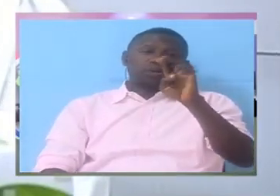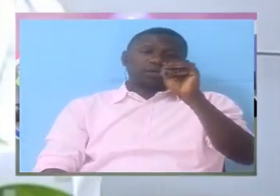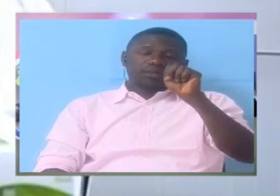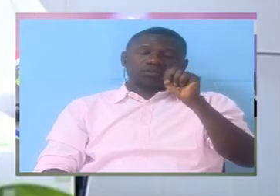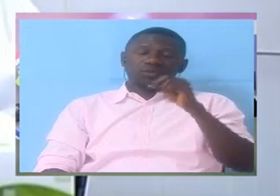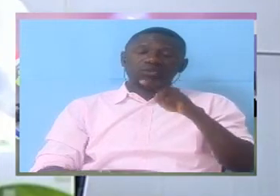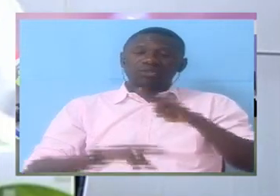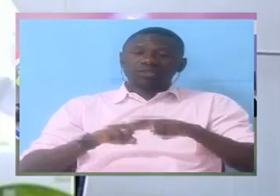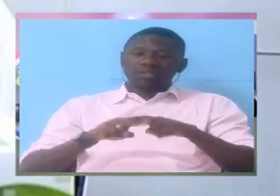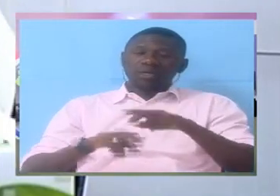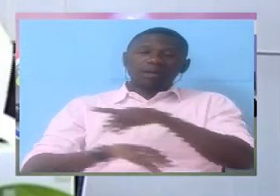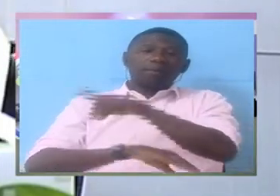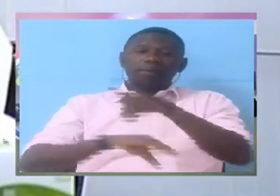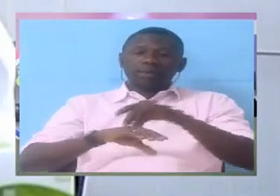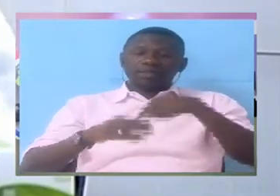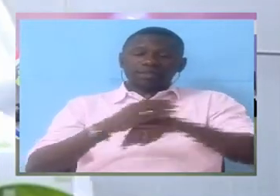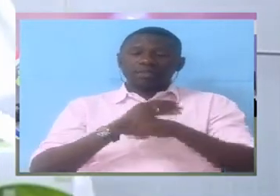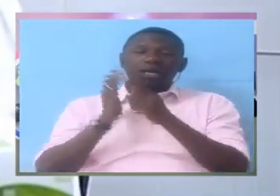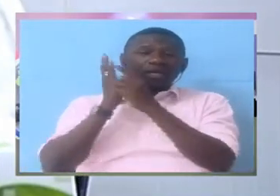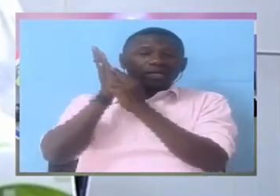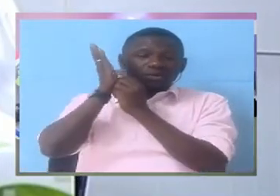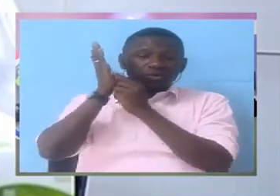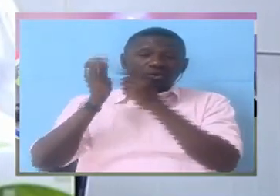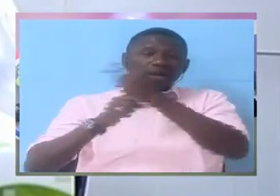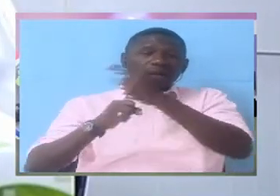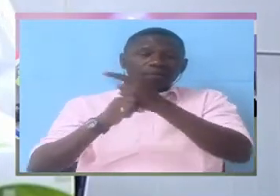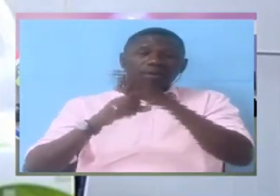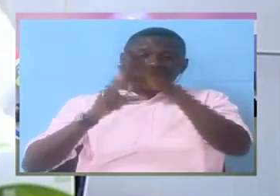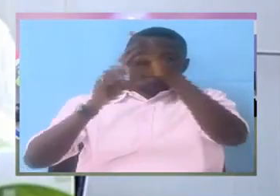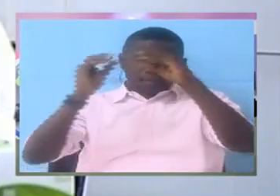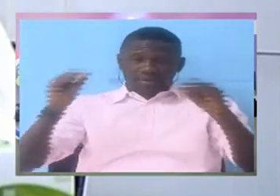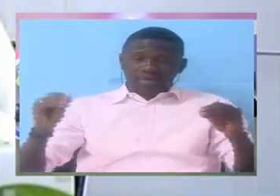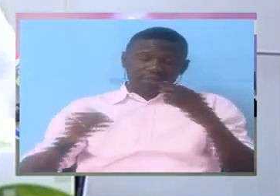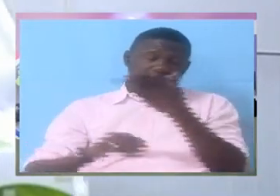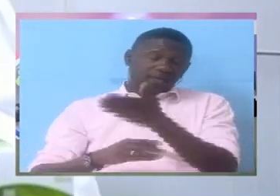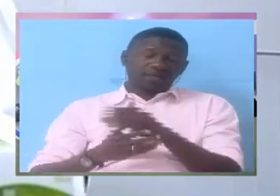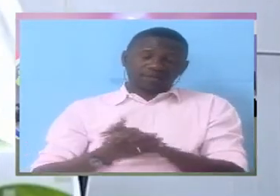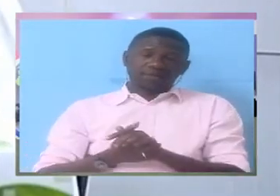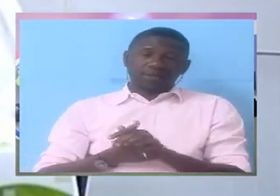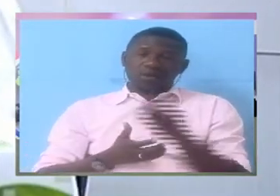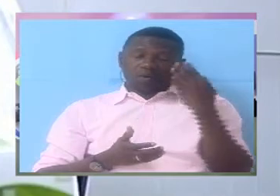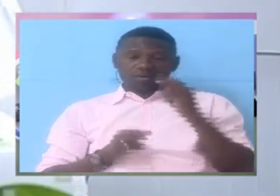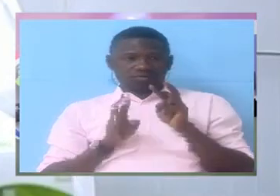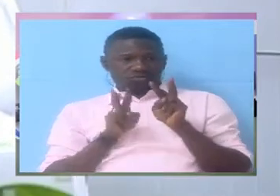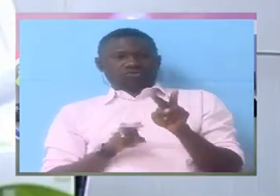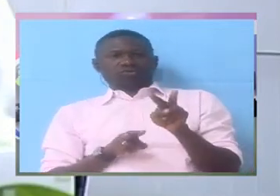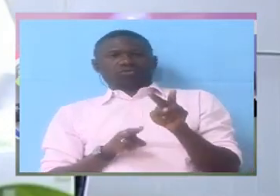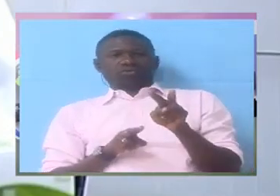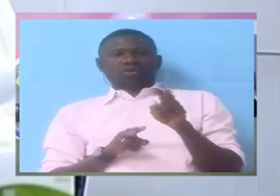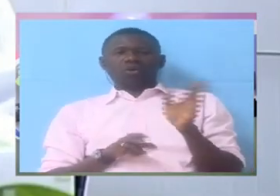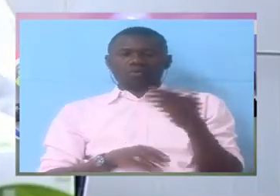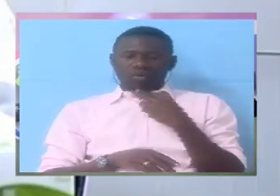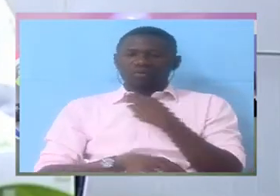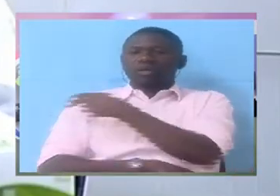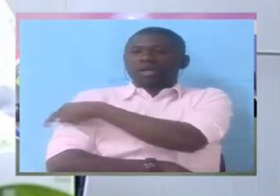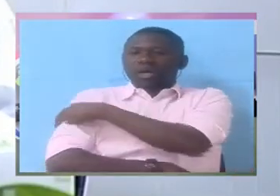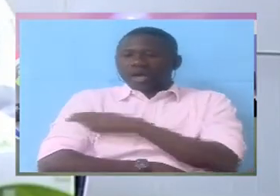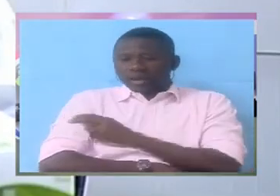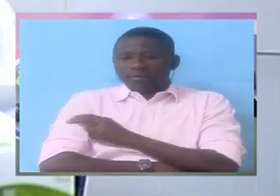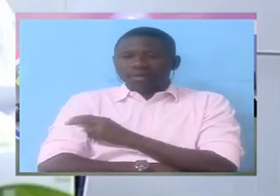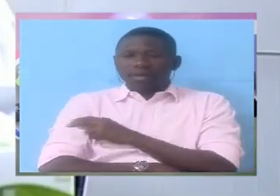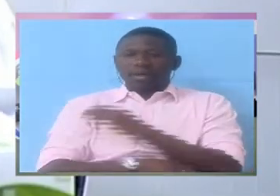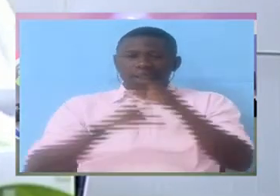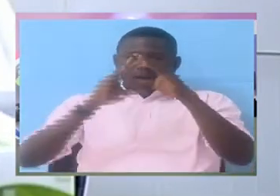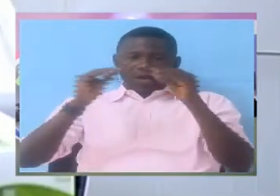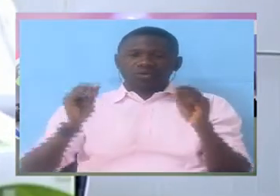Balaji. When I saw him, Rinaje, I went to Captain's house. Data Captain Ola Bungoto with Ibrahima. Ning